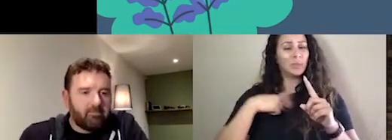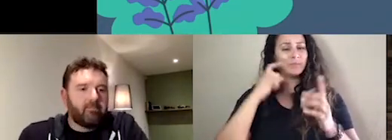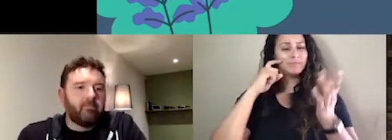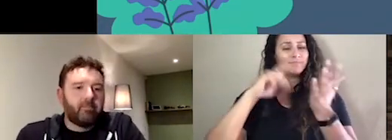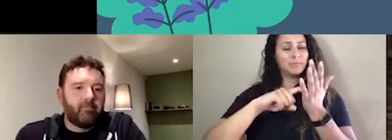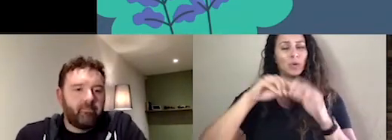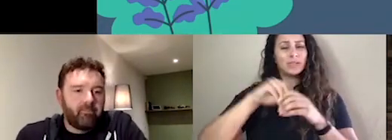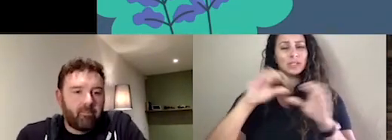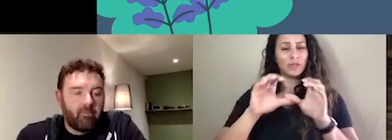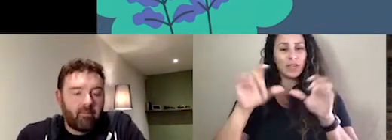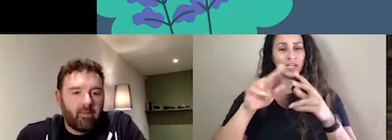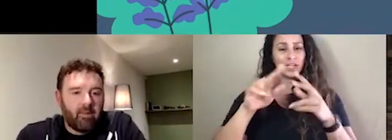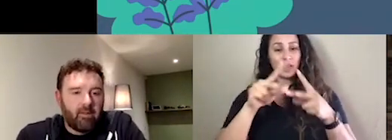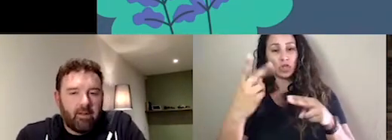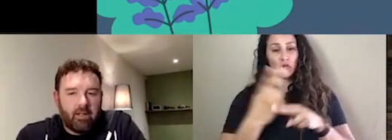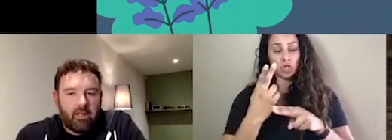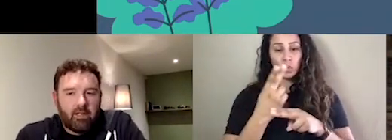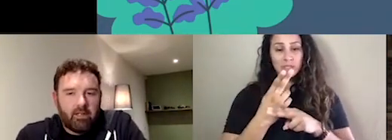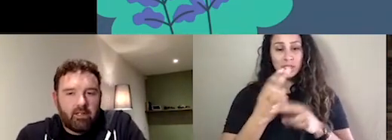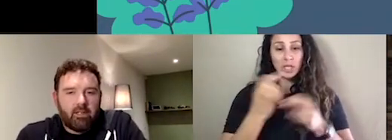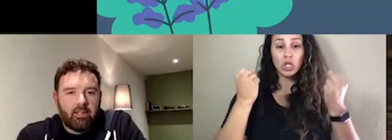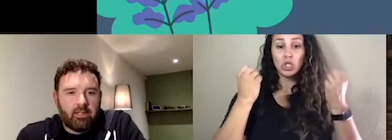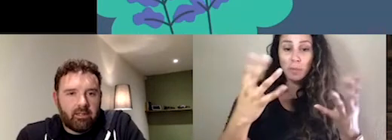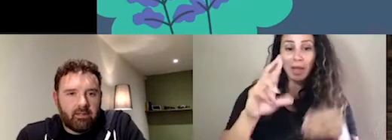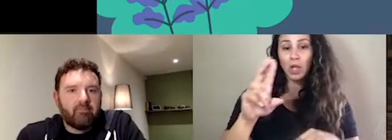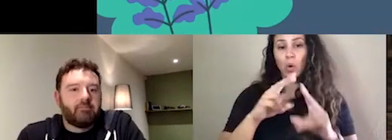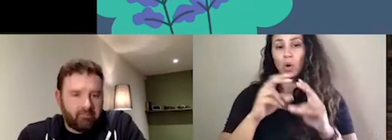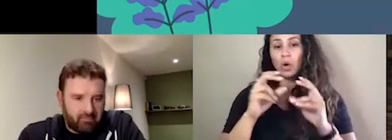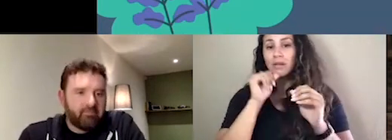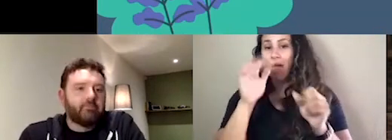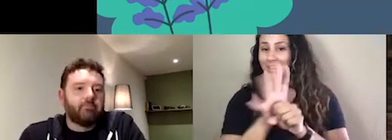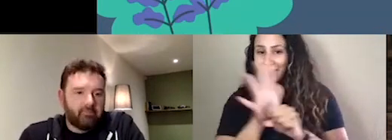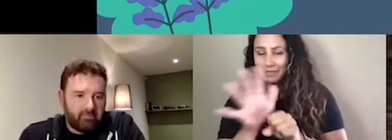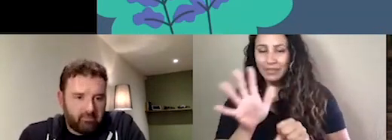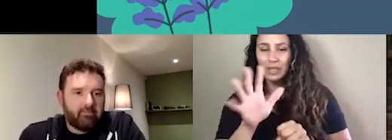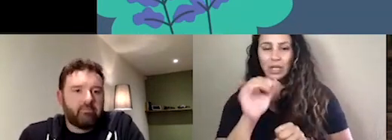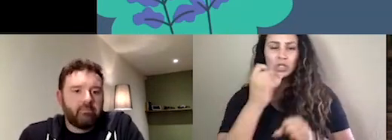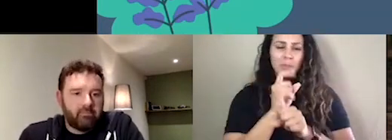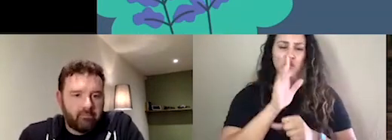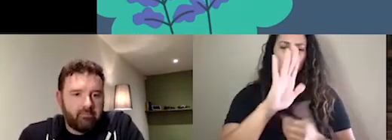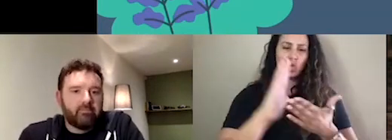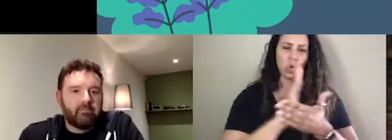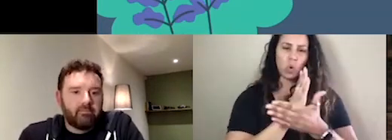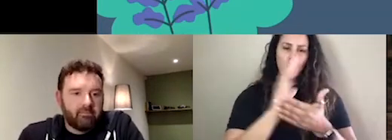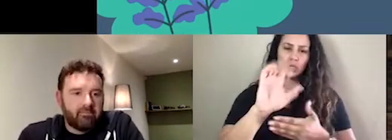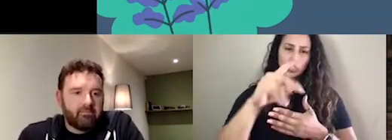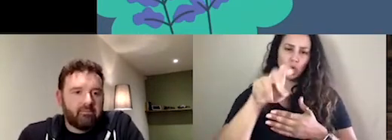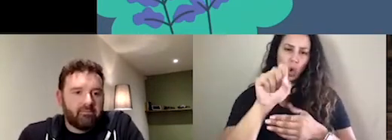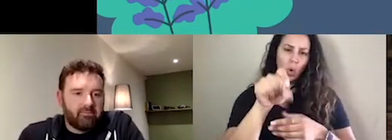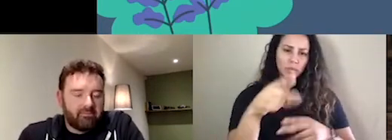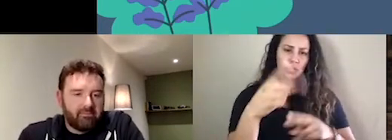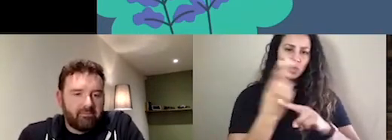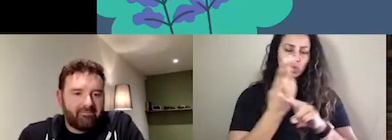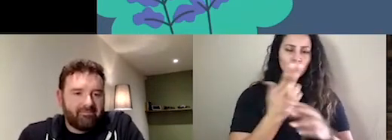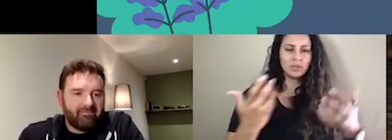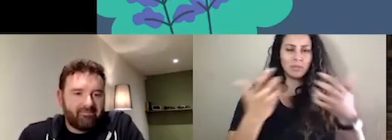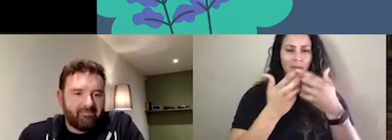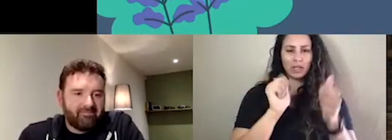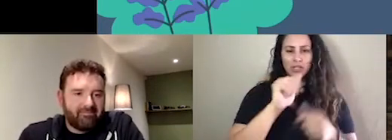is that you're either using too many or too few. So using match up to the